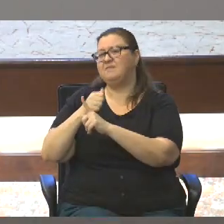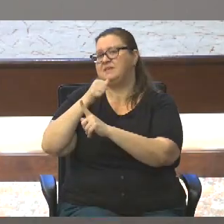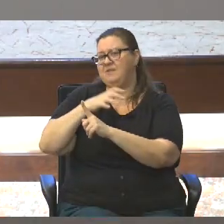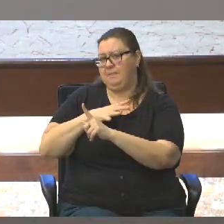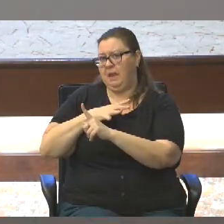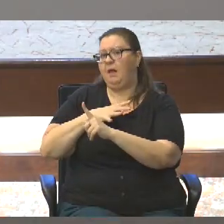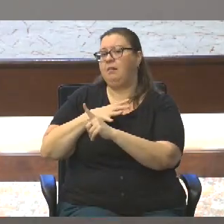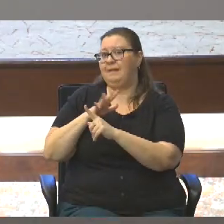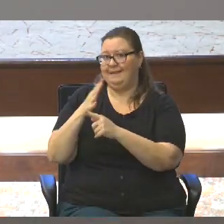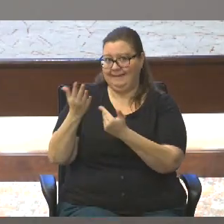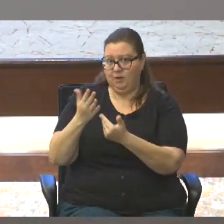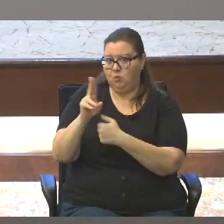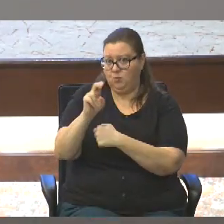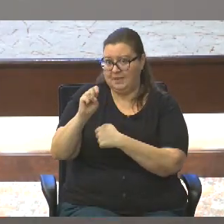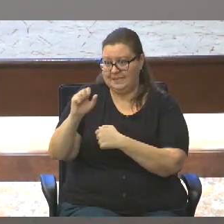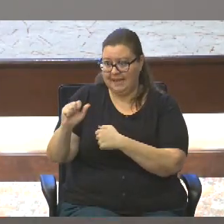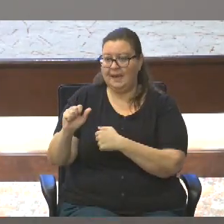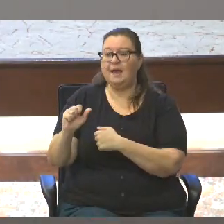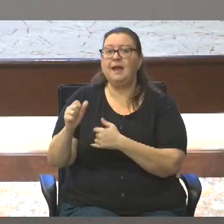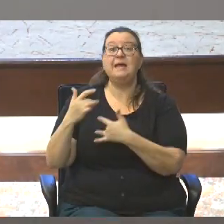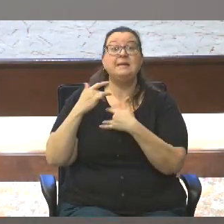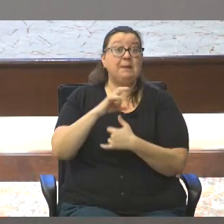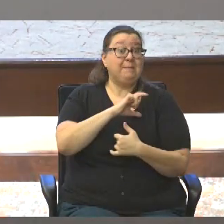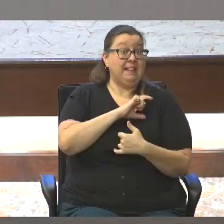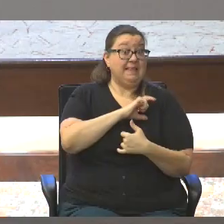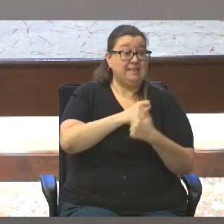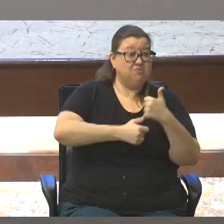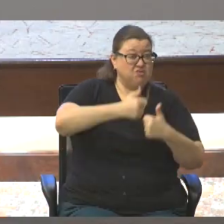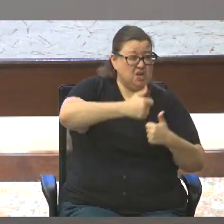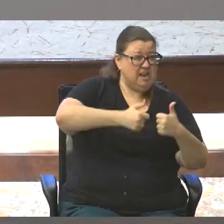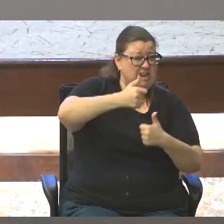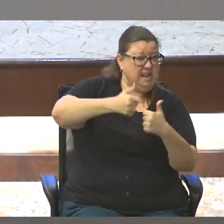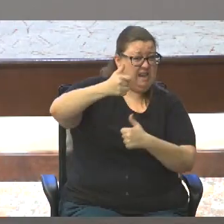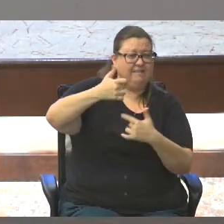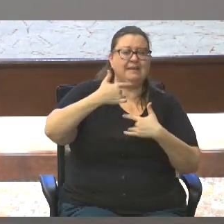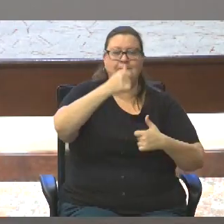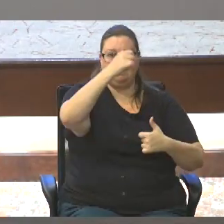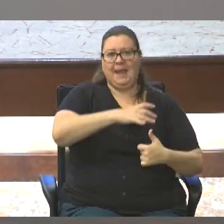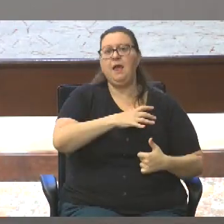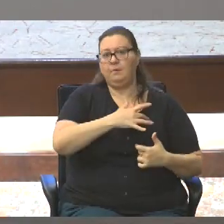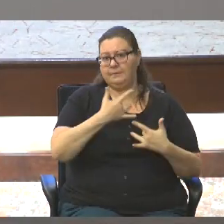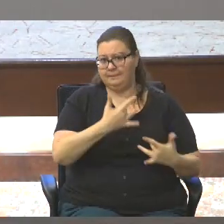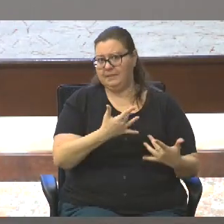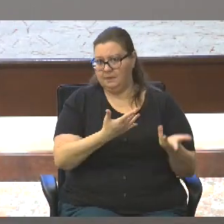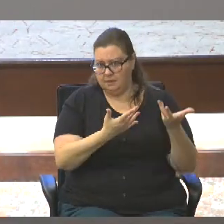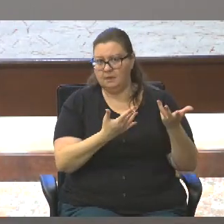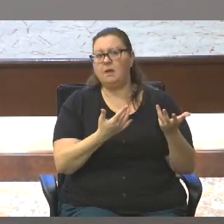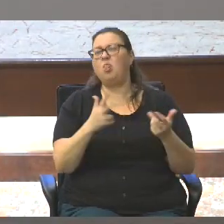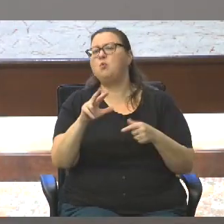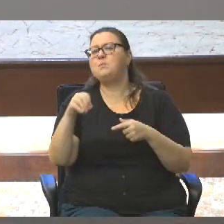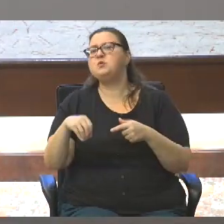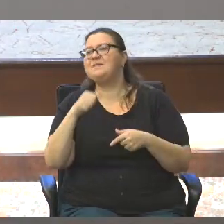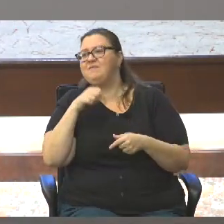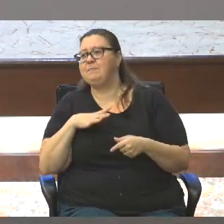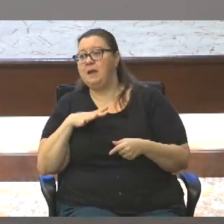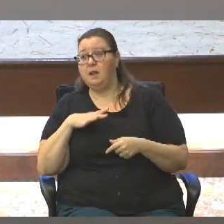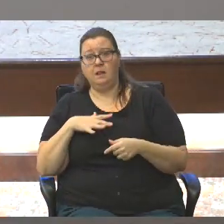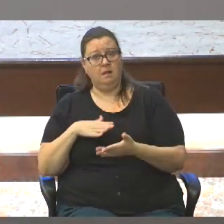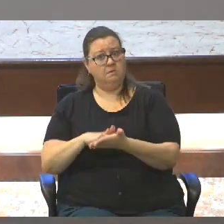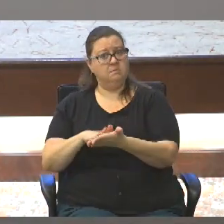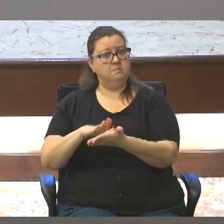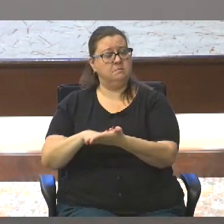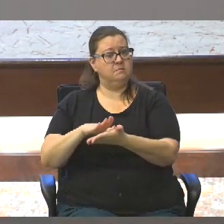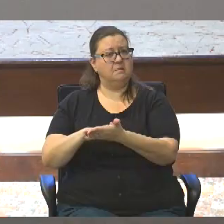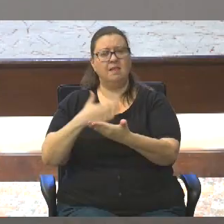natural tendencies around policing to have males in those leadership positions. And so I just wanted to say a big thanks, hearty thanks